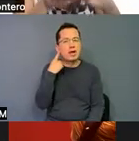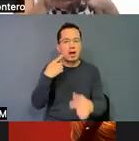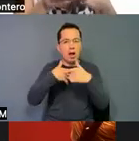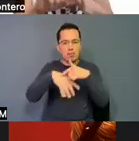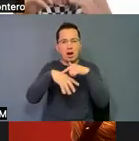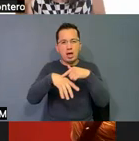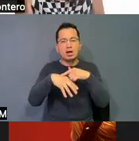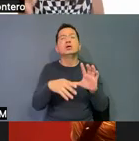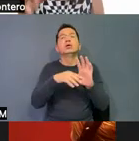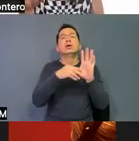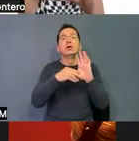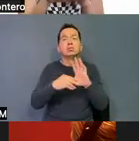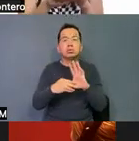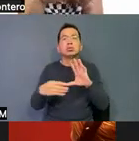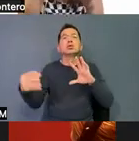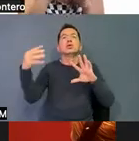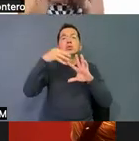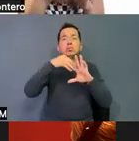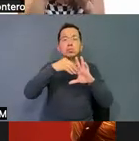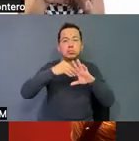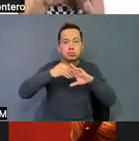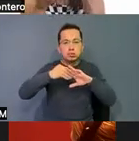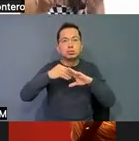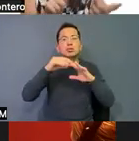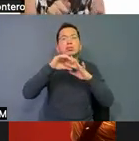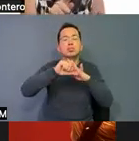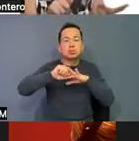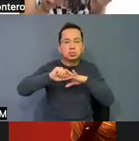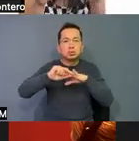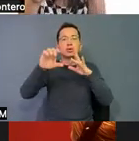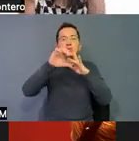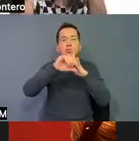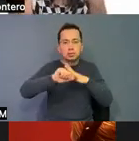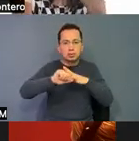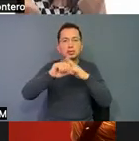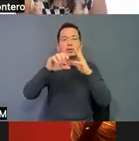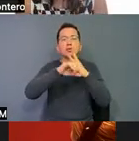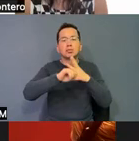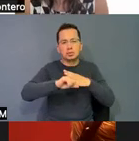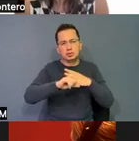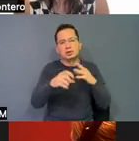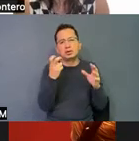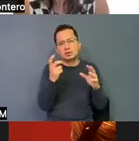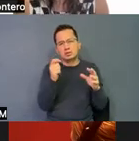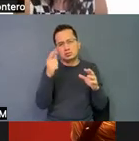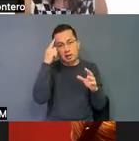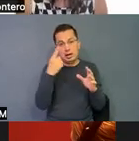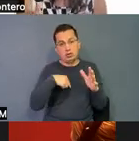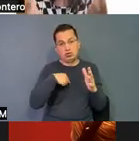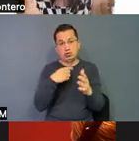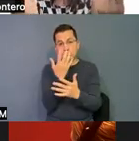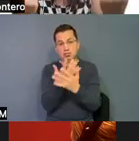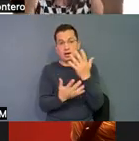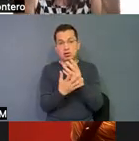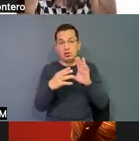go to the next. And each time we hold one of the fingers, we are stimulating a different body system. And this is